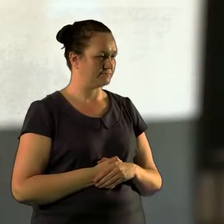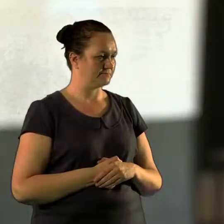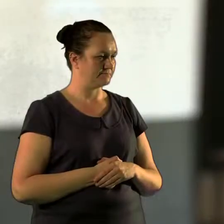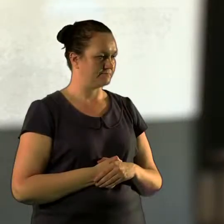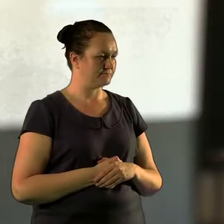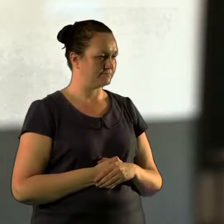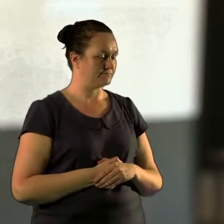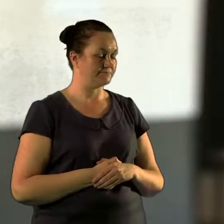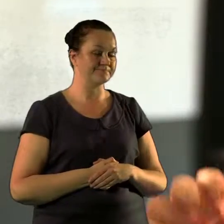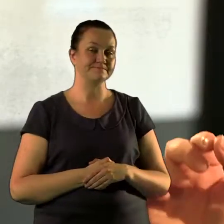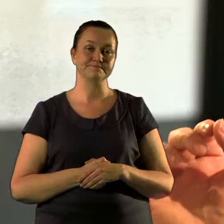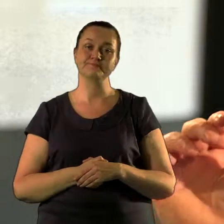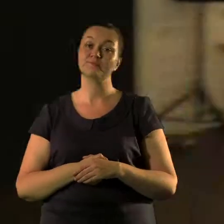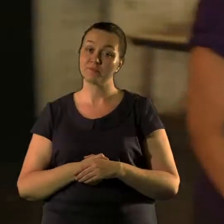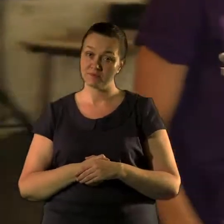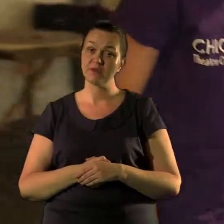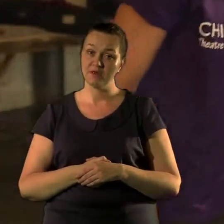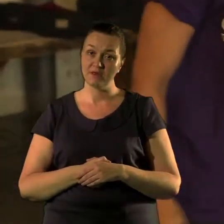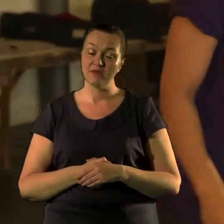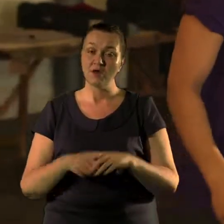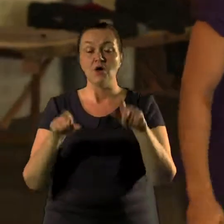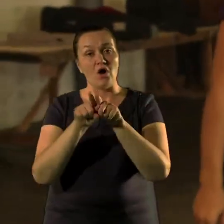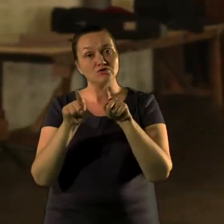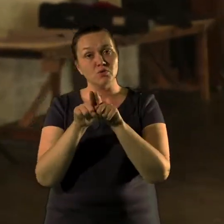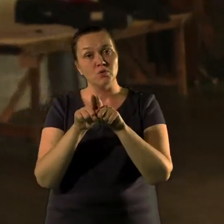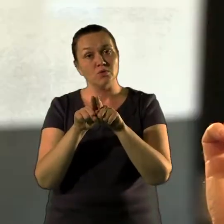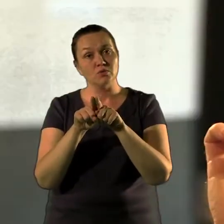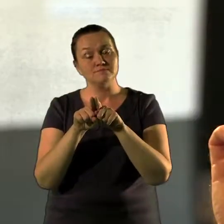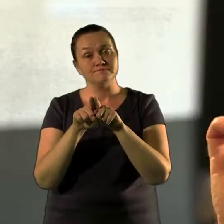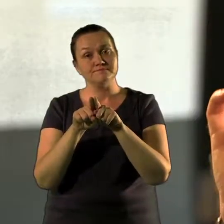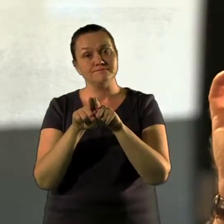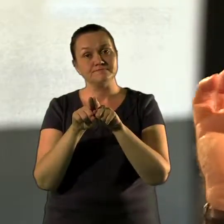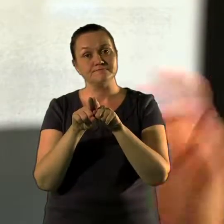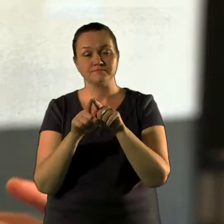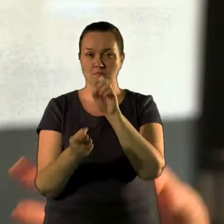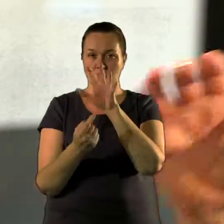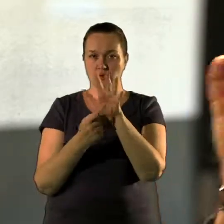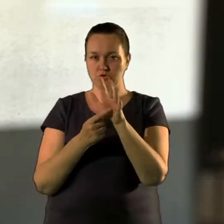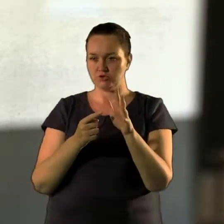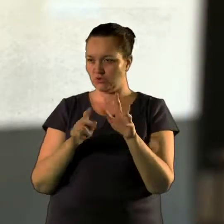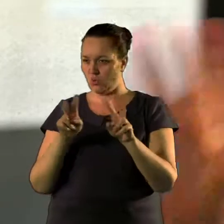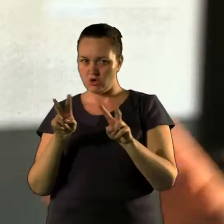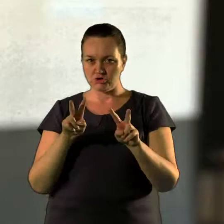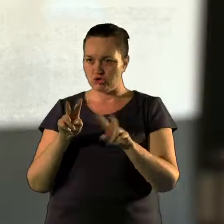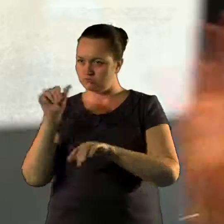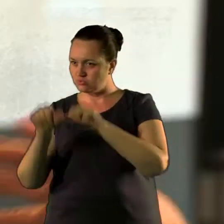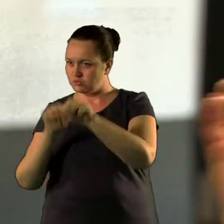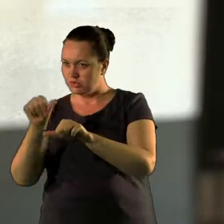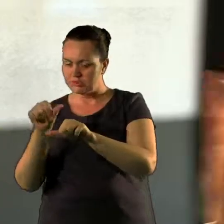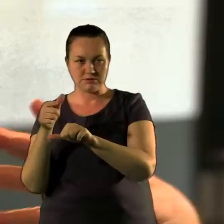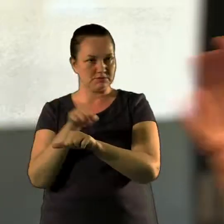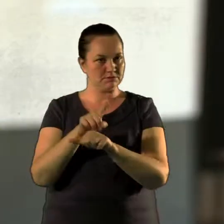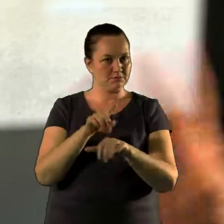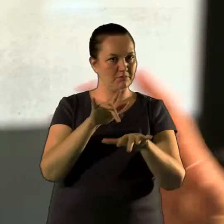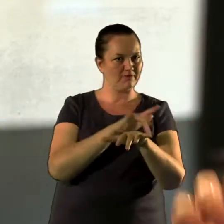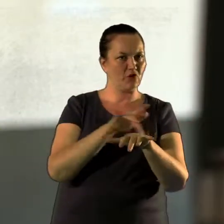I think the other thing is keeping a really equal eye on process and performance. Don't push either of